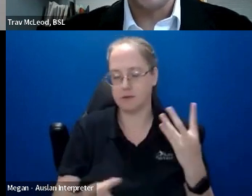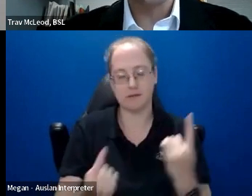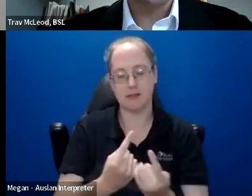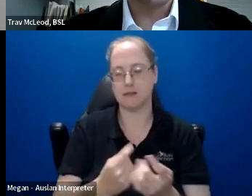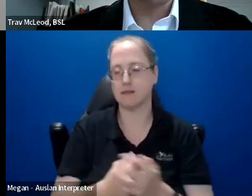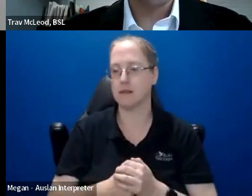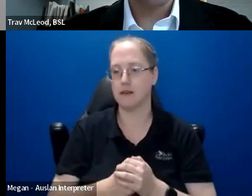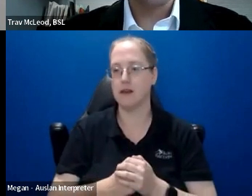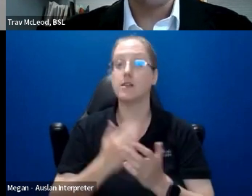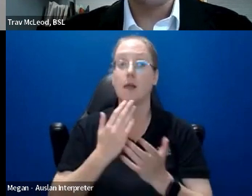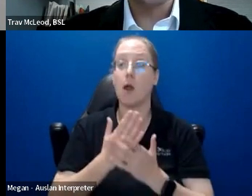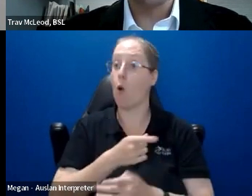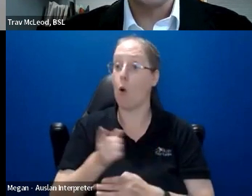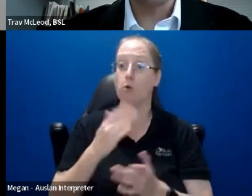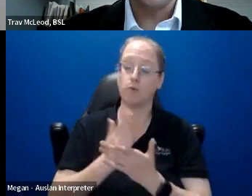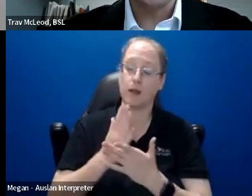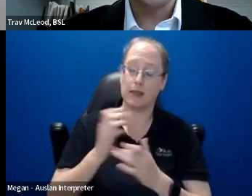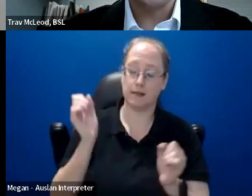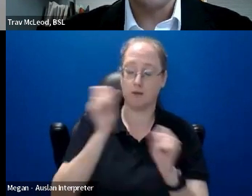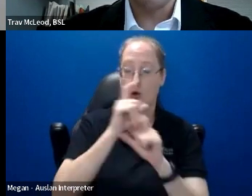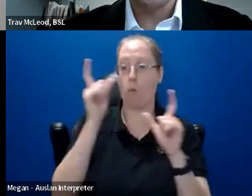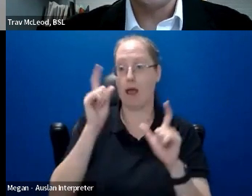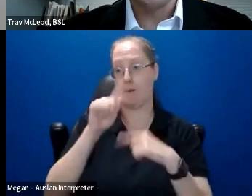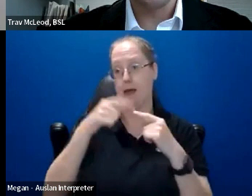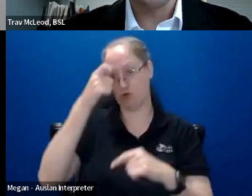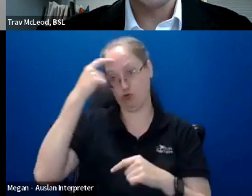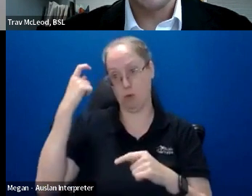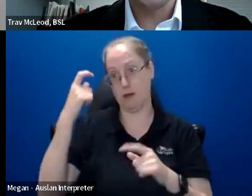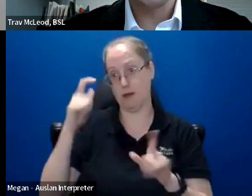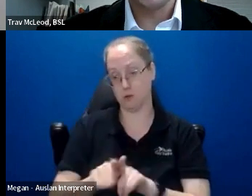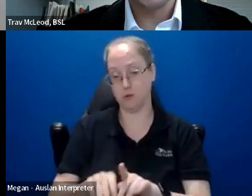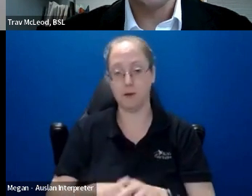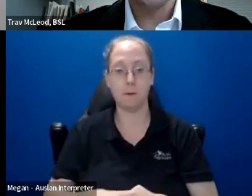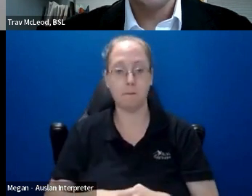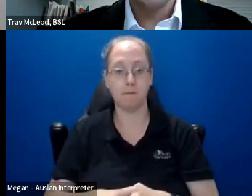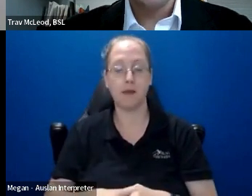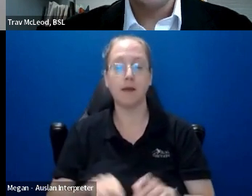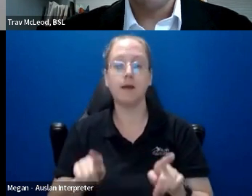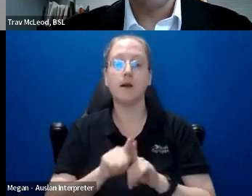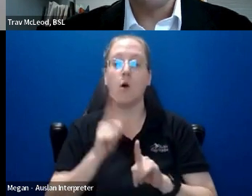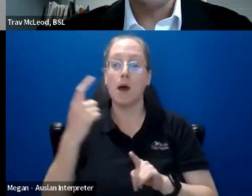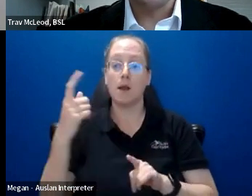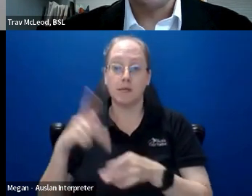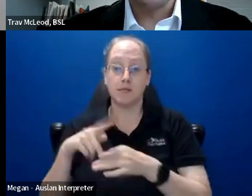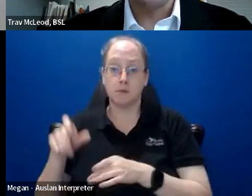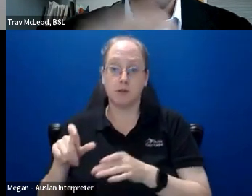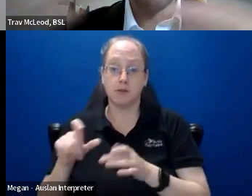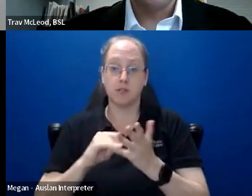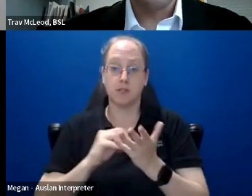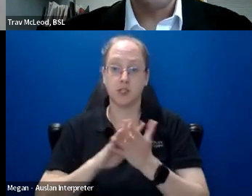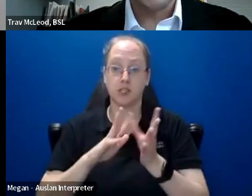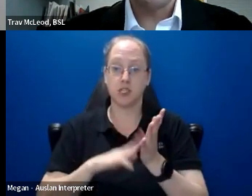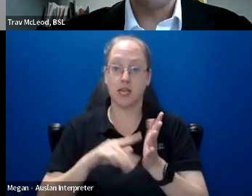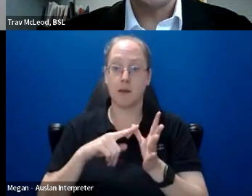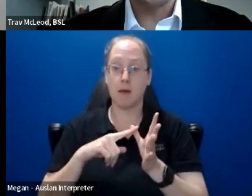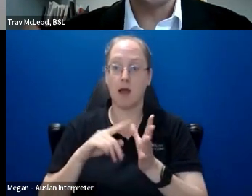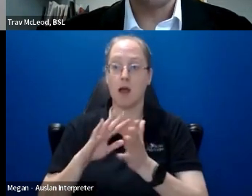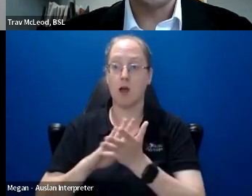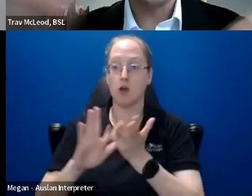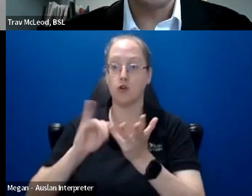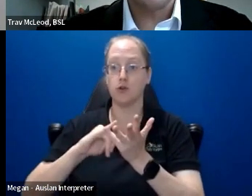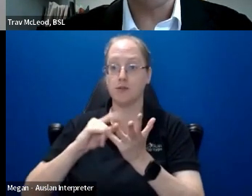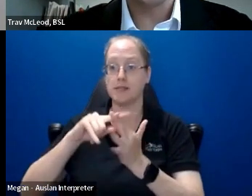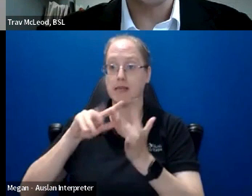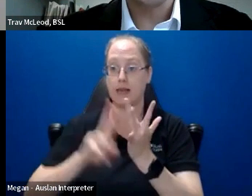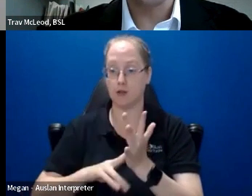trauma-informed providers too. And we saw one of those participants, Shama Hussain, who was part of YTS,